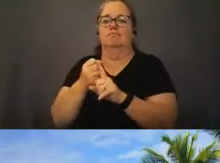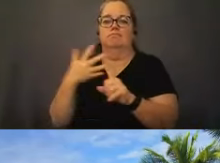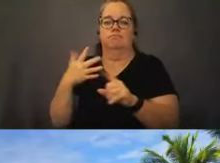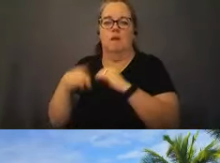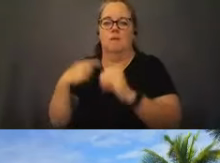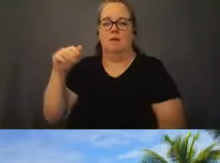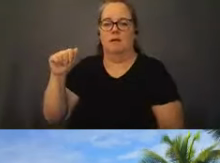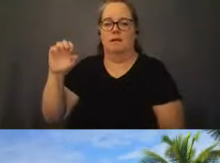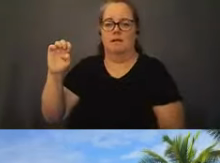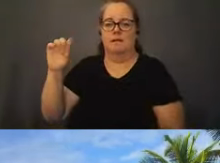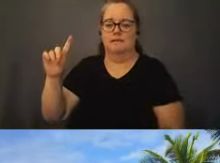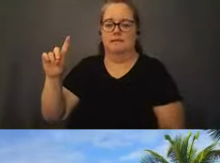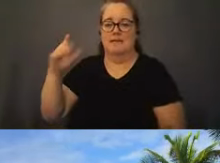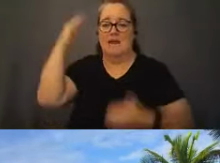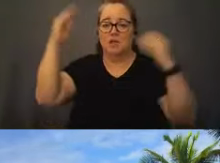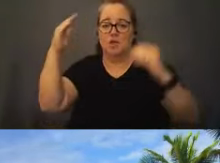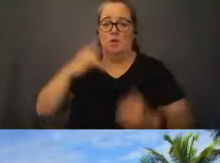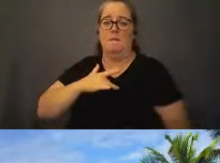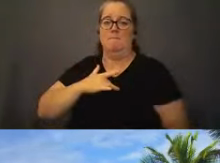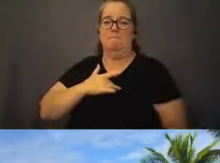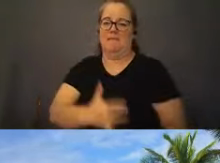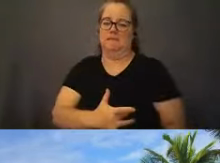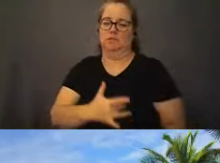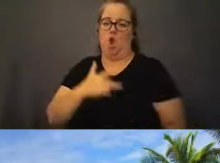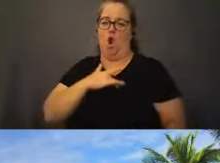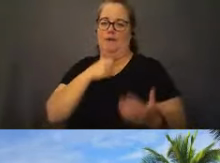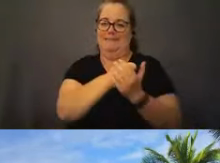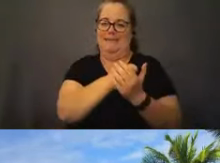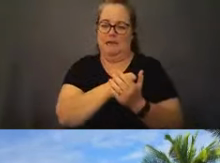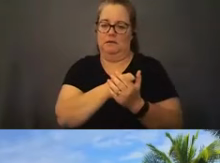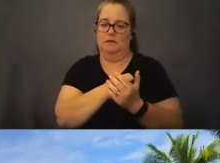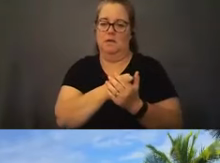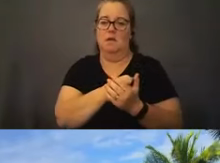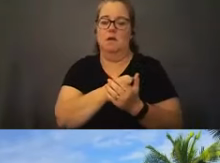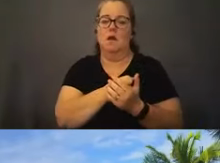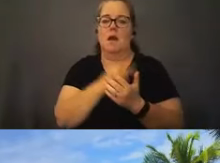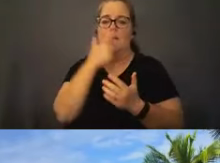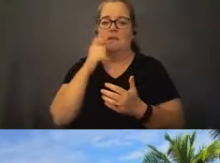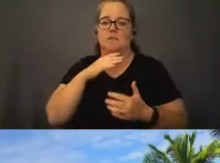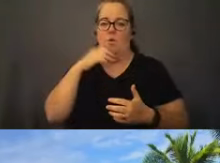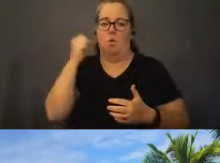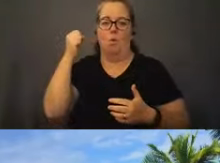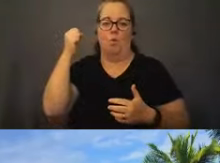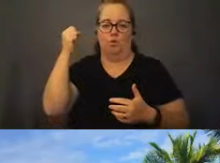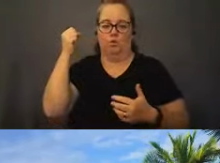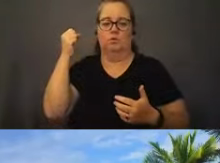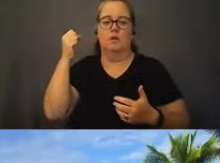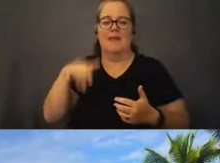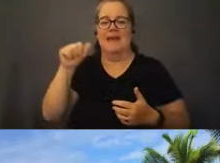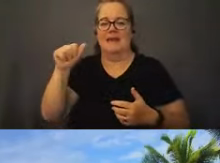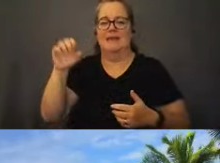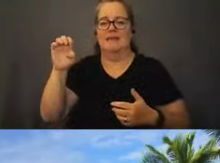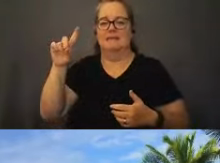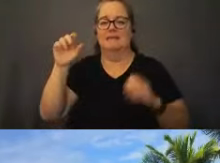very likely to have a heart attack or a heart problem as they get older, and the AED is very helpful in that situation.